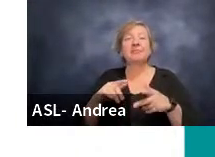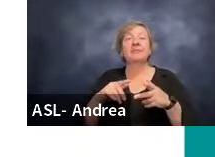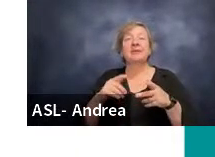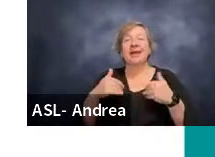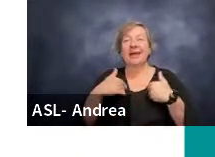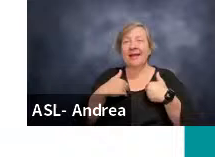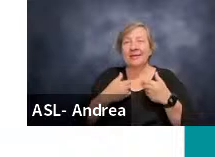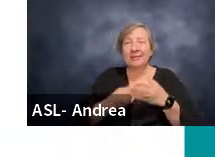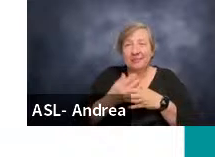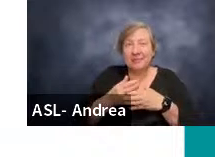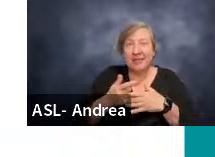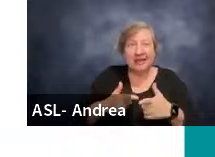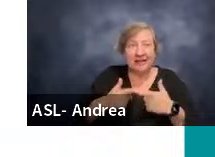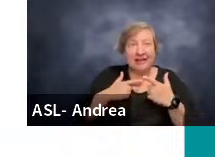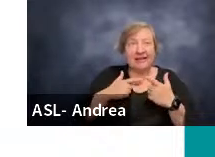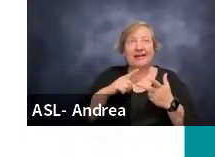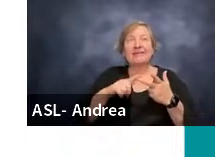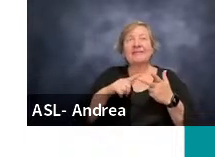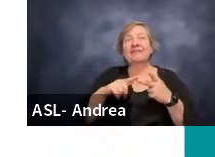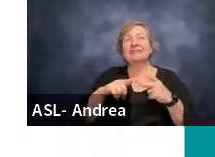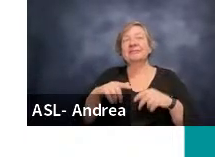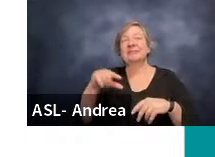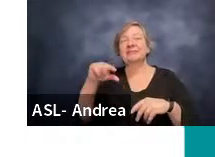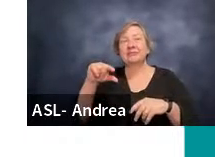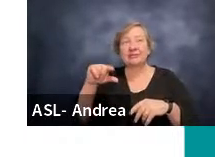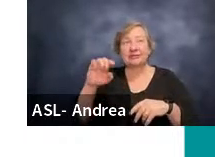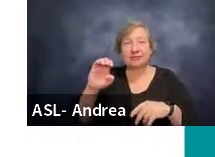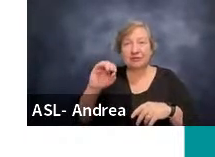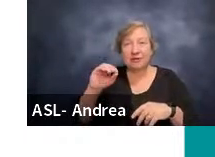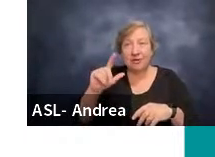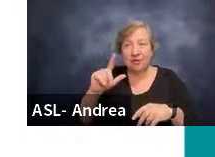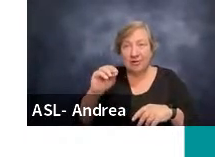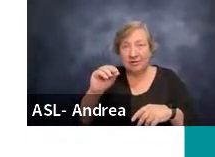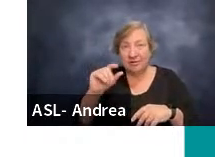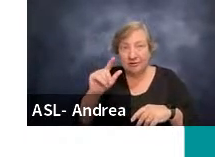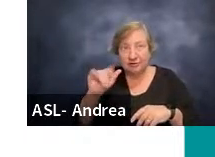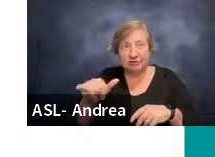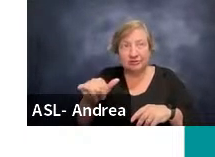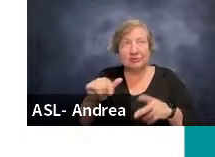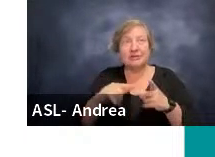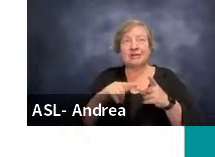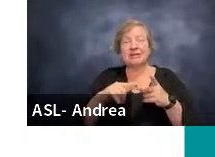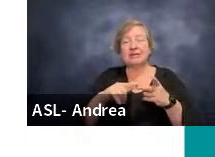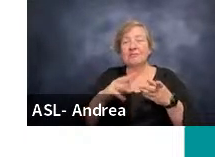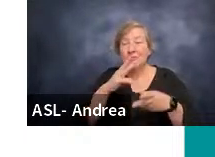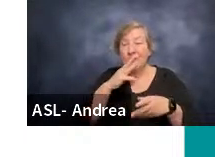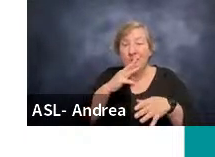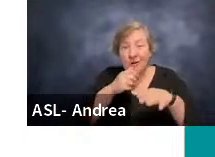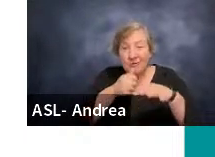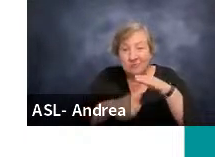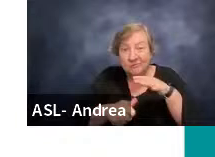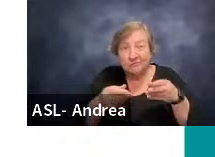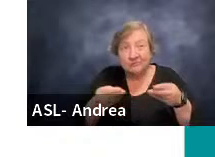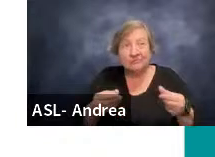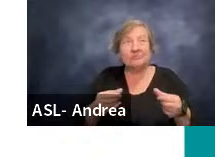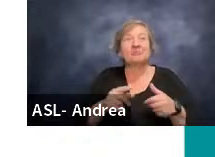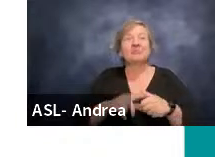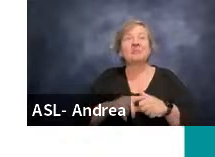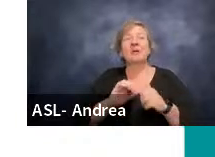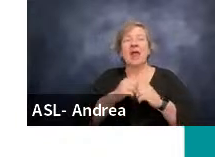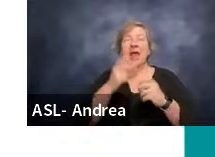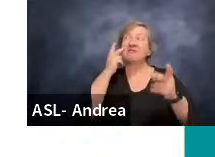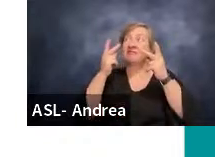geological conditions and groundwater, how it affects the visual quality, water quality